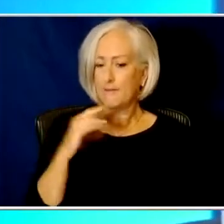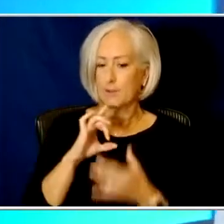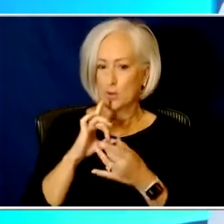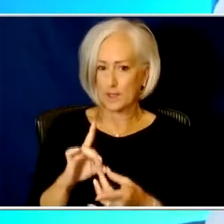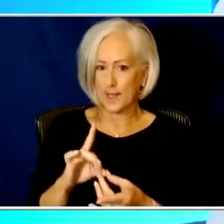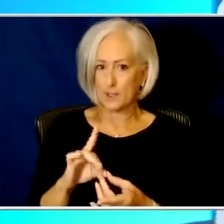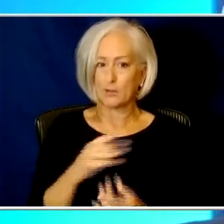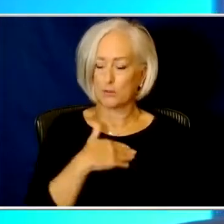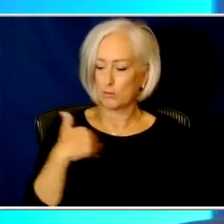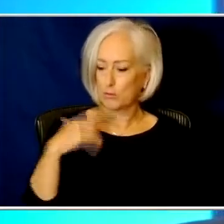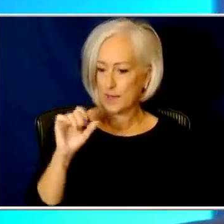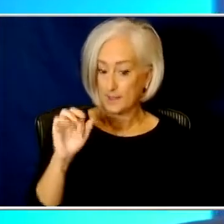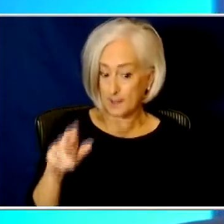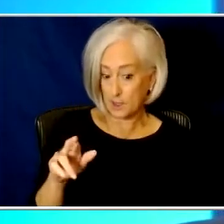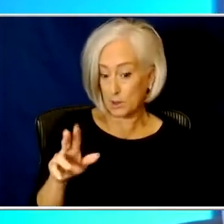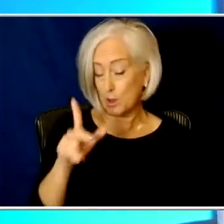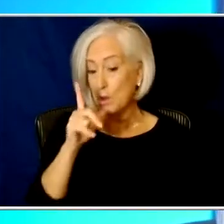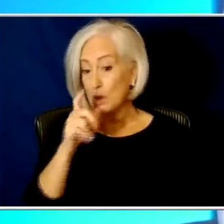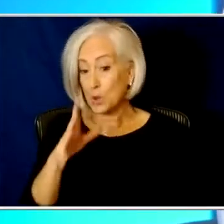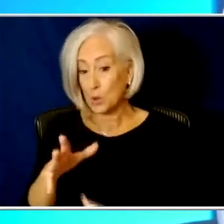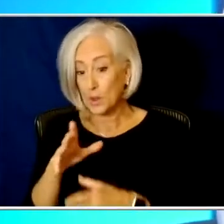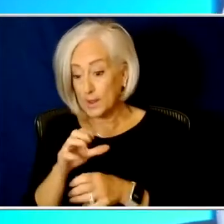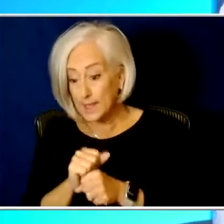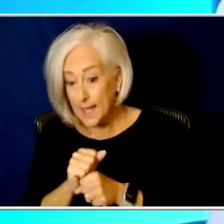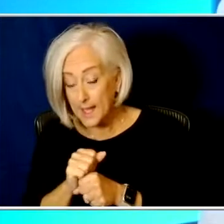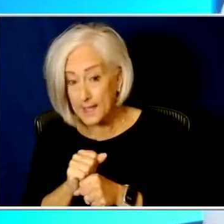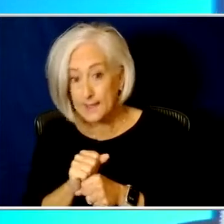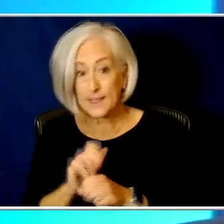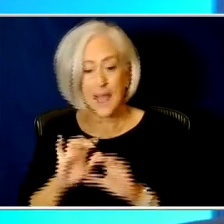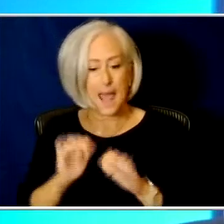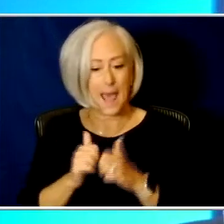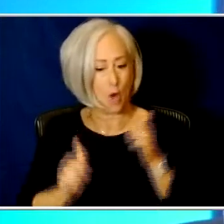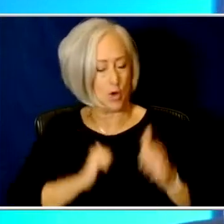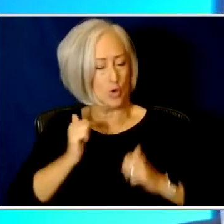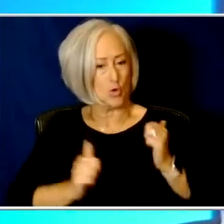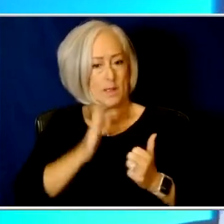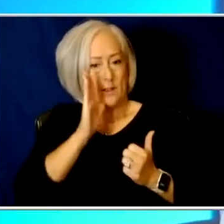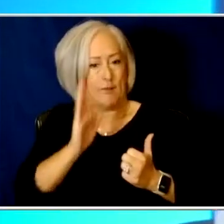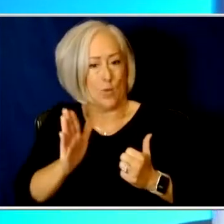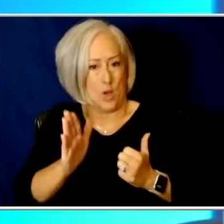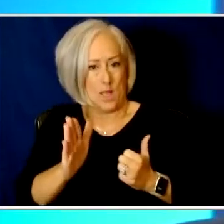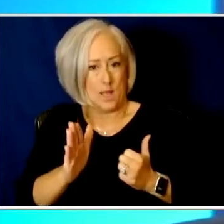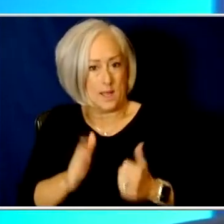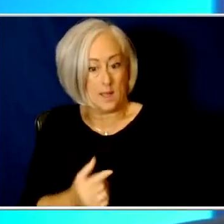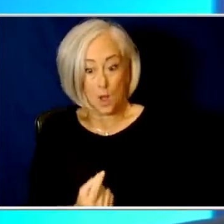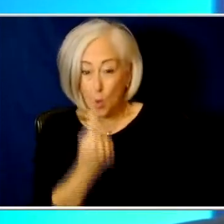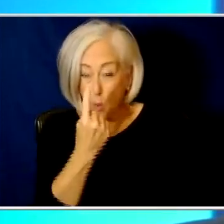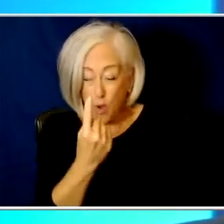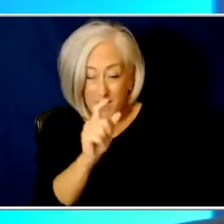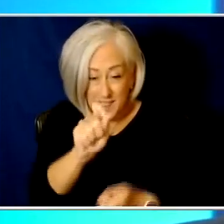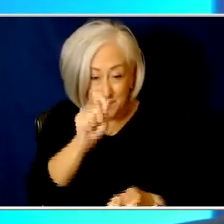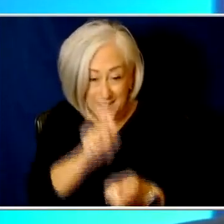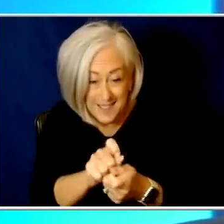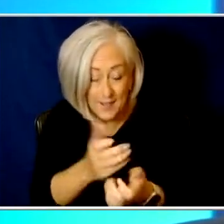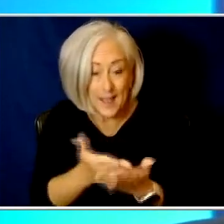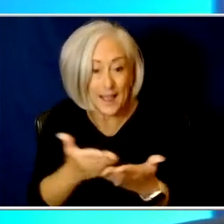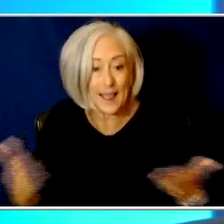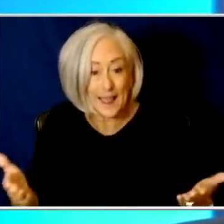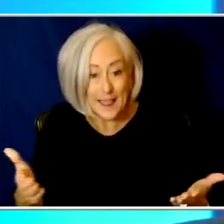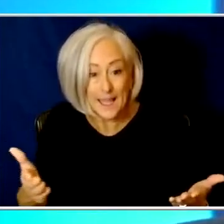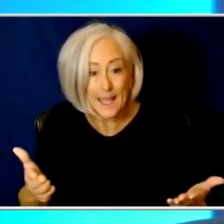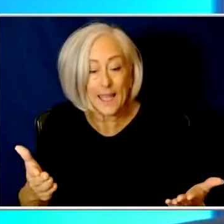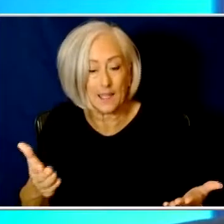it, how aggressive it will be. There's no one factor that we can say definitely determines